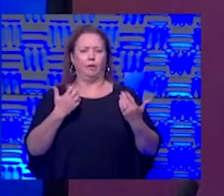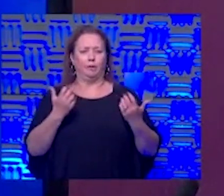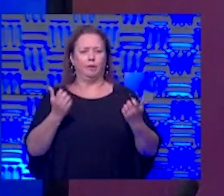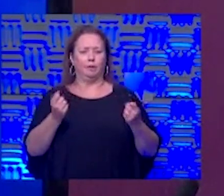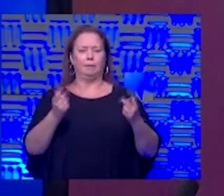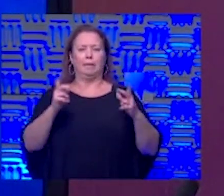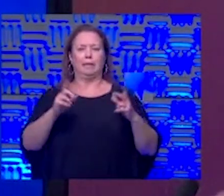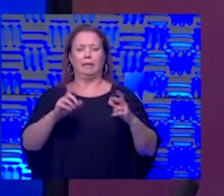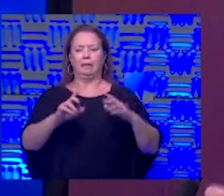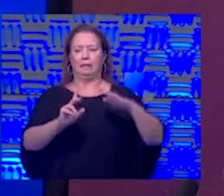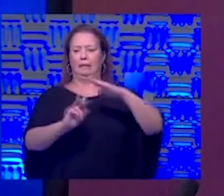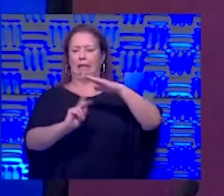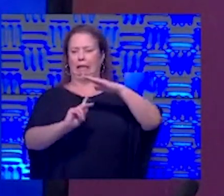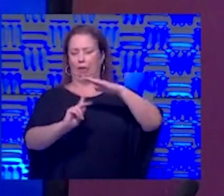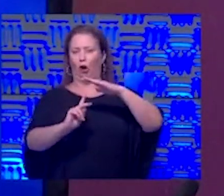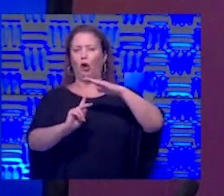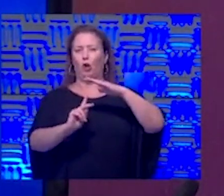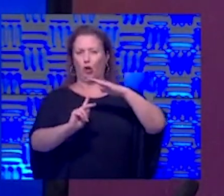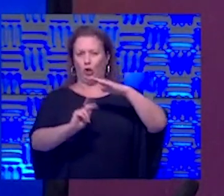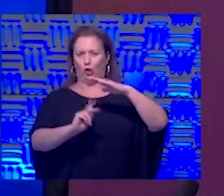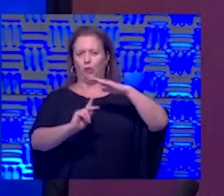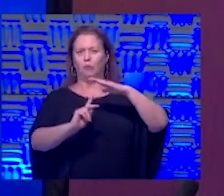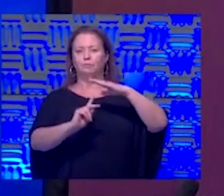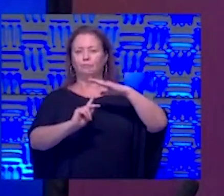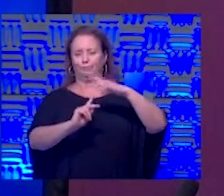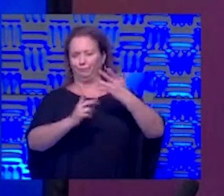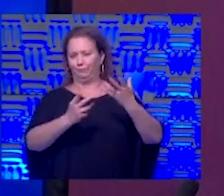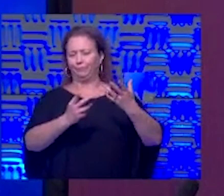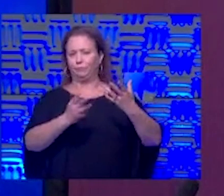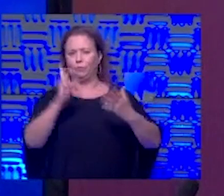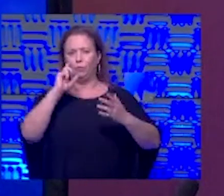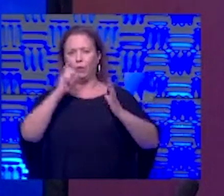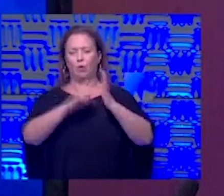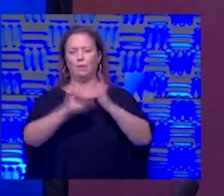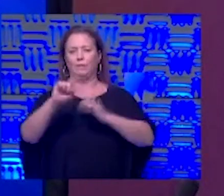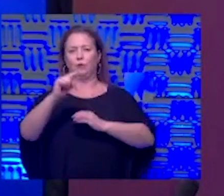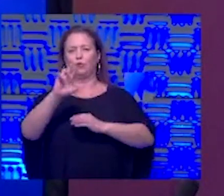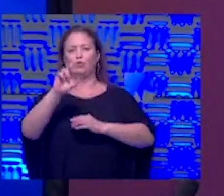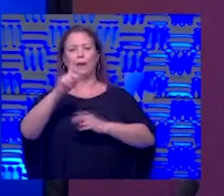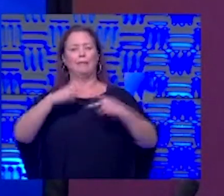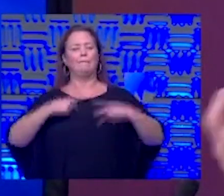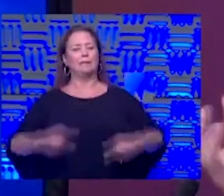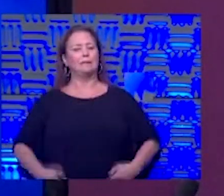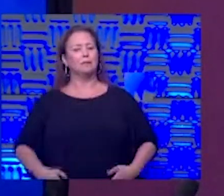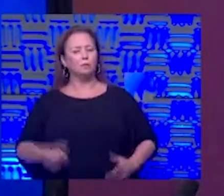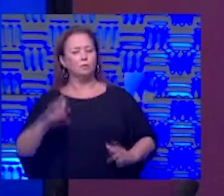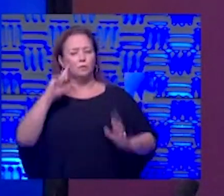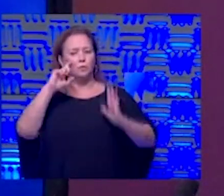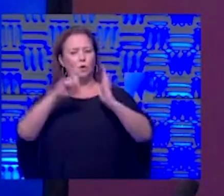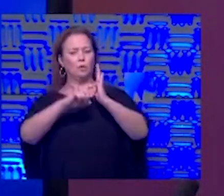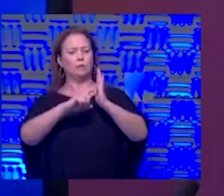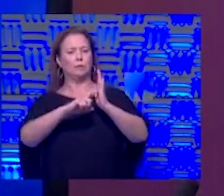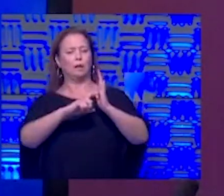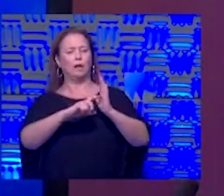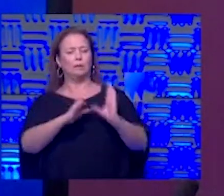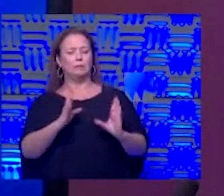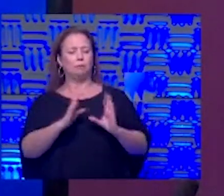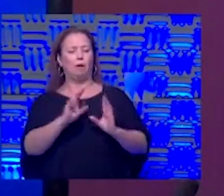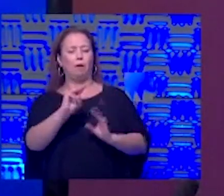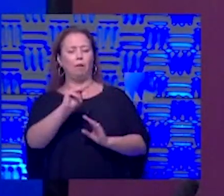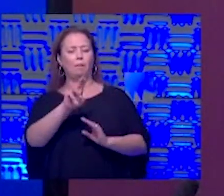of comes up a lot in the kindergarten or first grade physicals where there's just a small